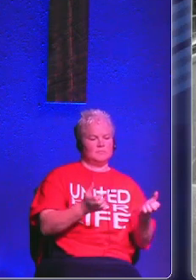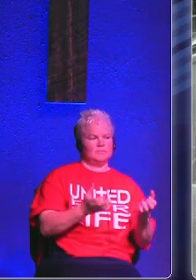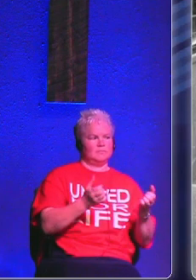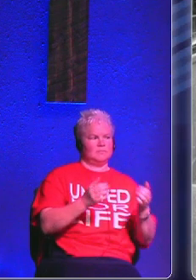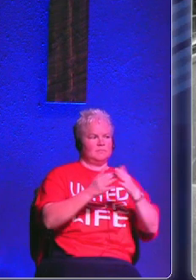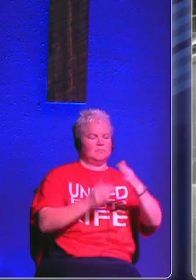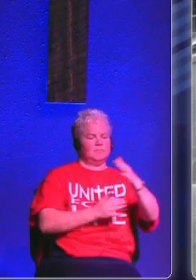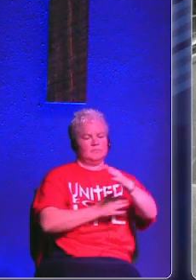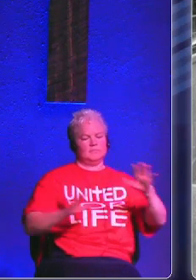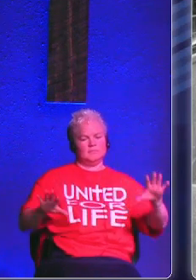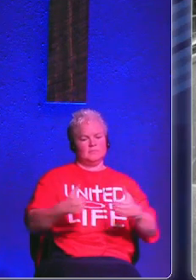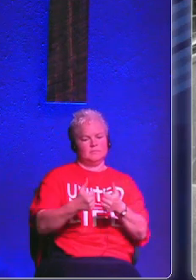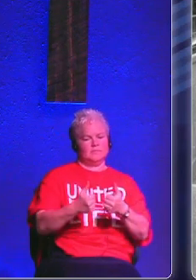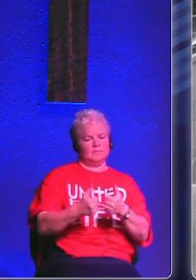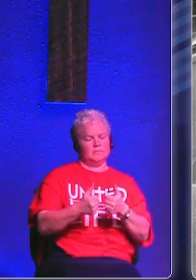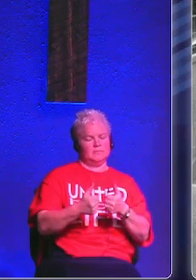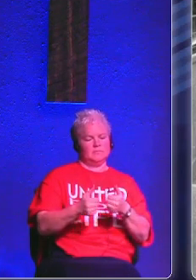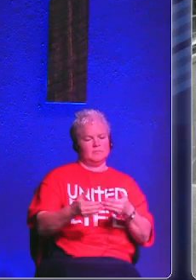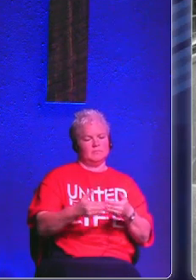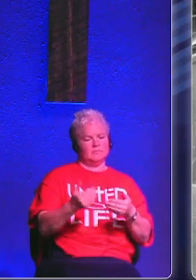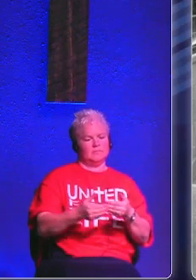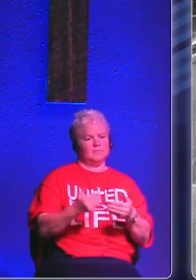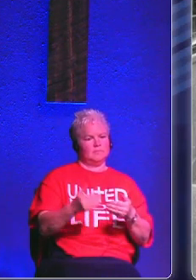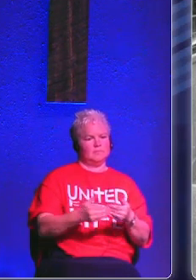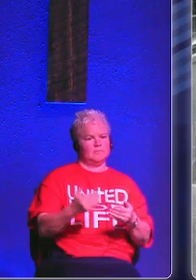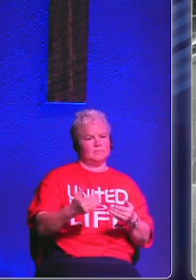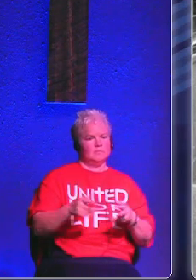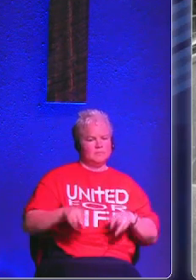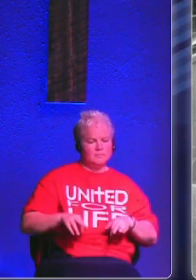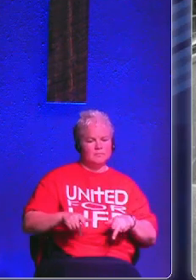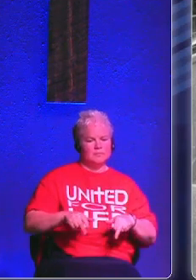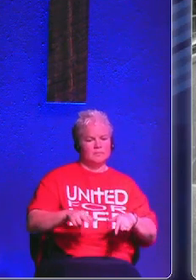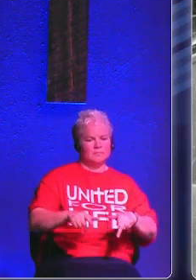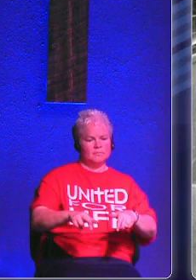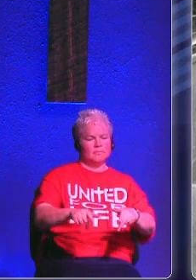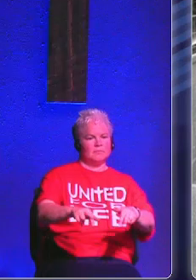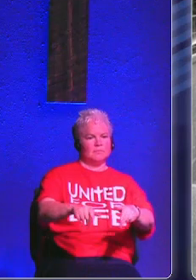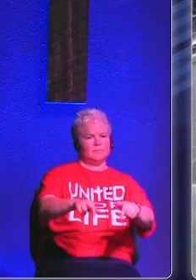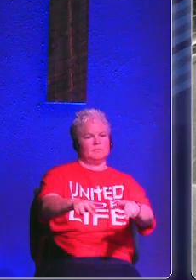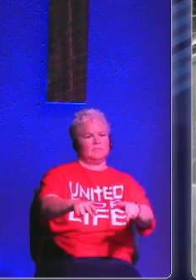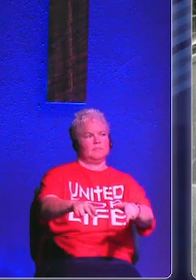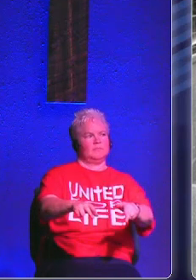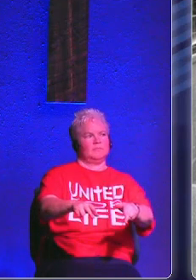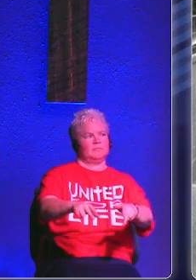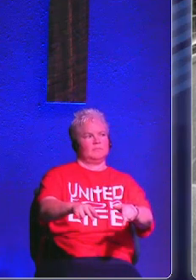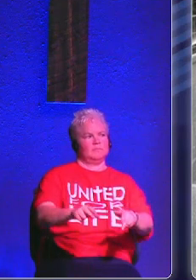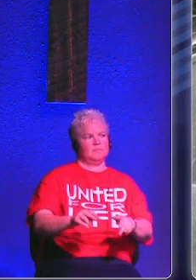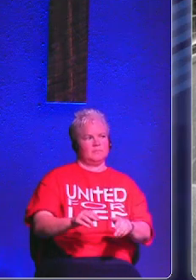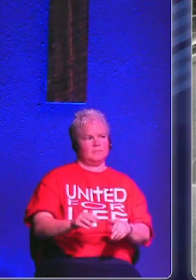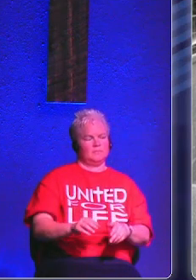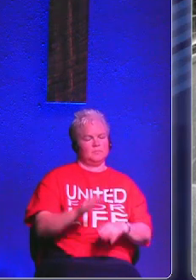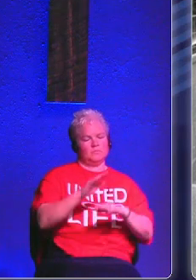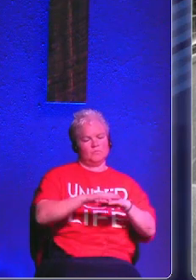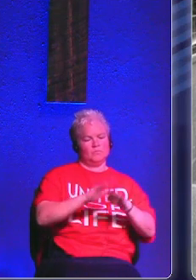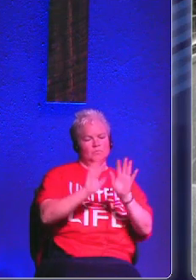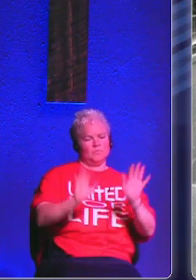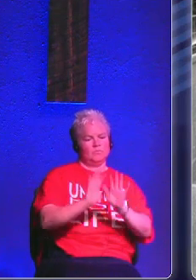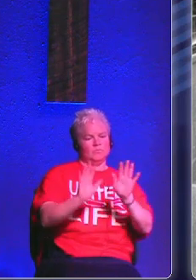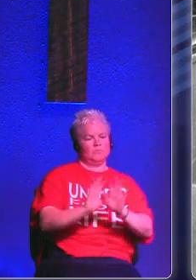Bridge Assembly to be the easiest church to walk into on a Sunday